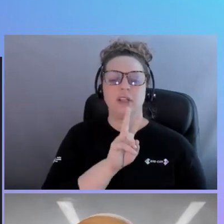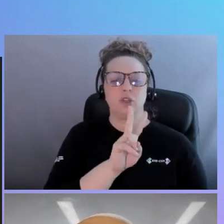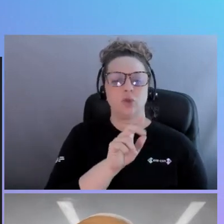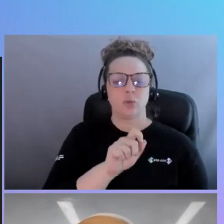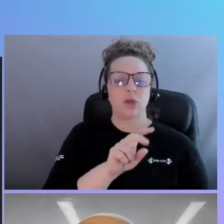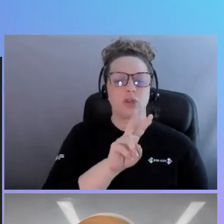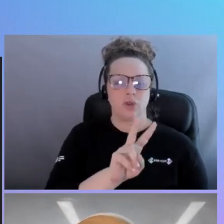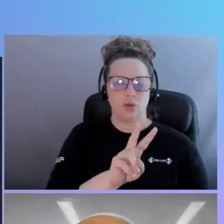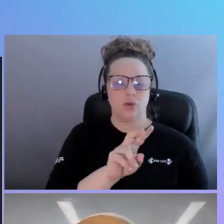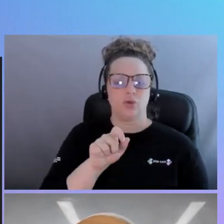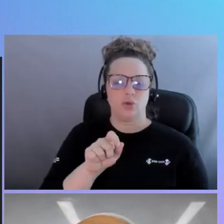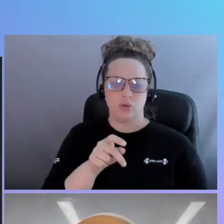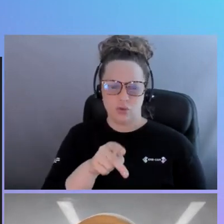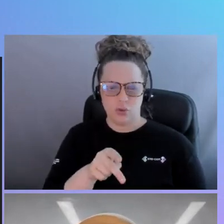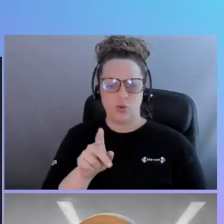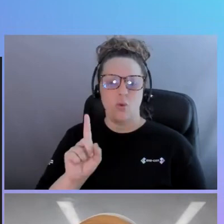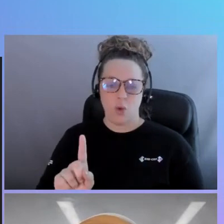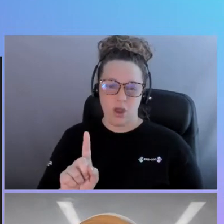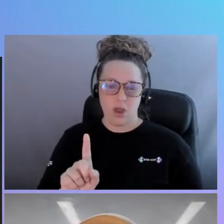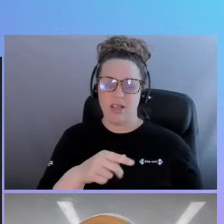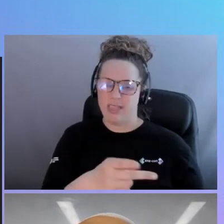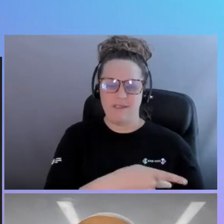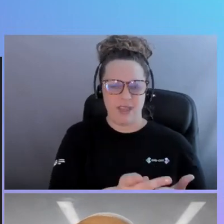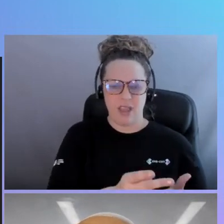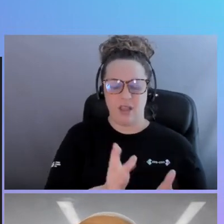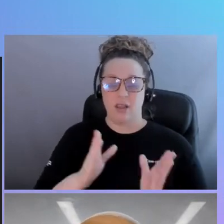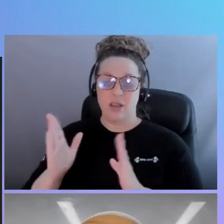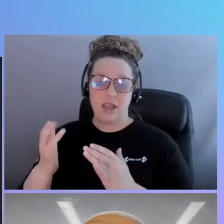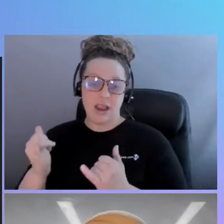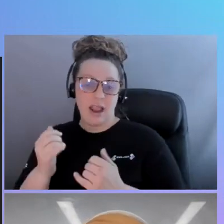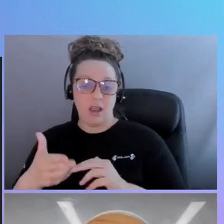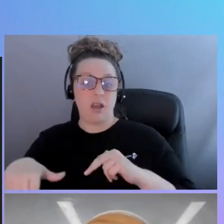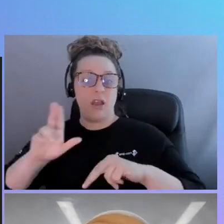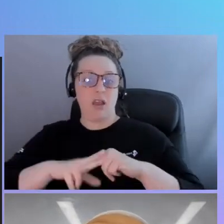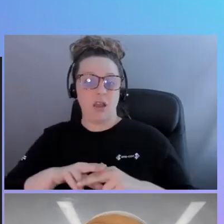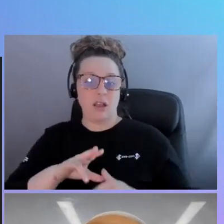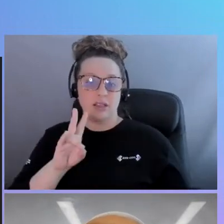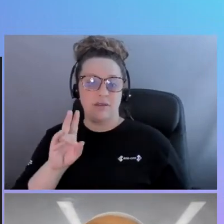select increased contrast, you get one of 7.3 to 1, so it passes.